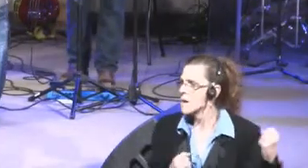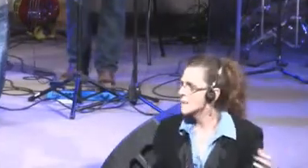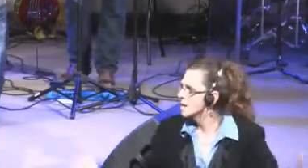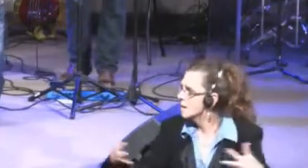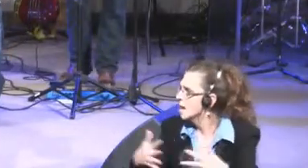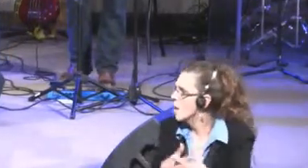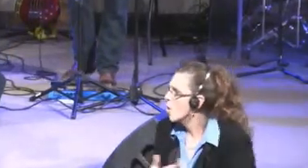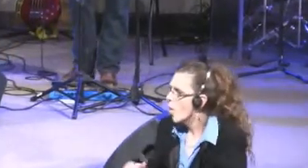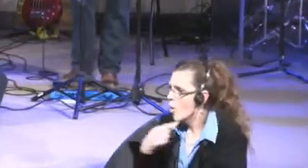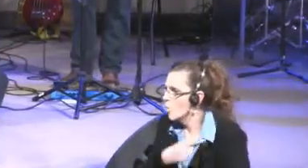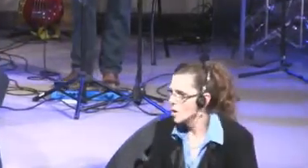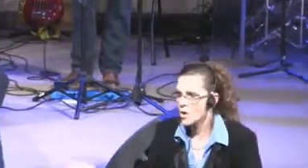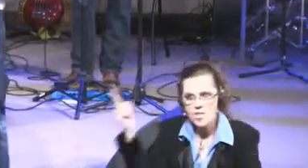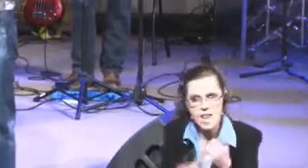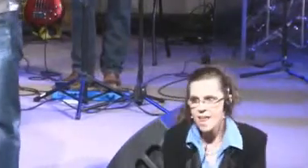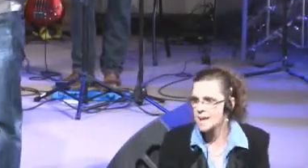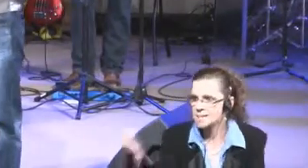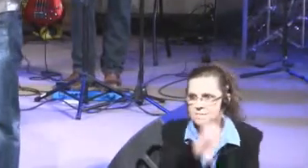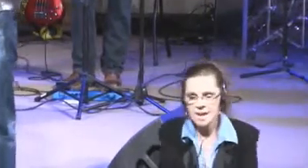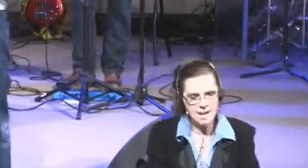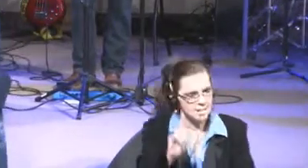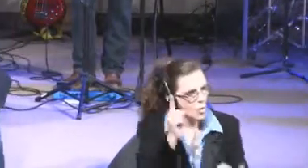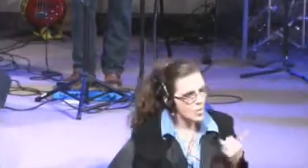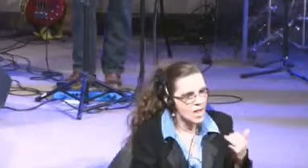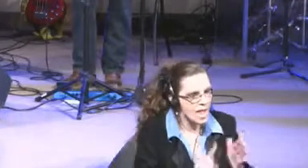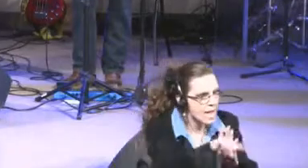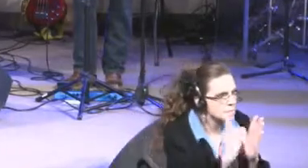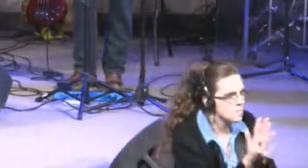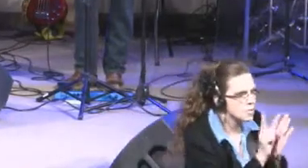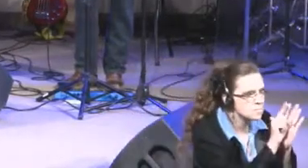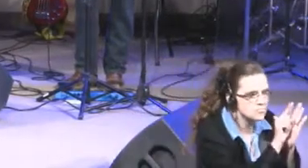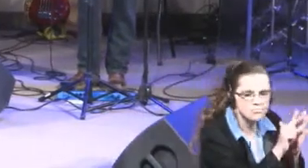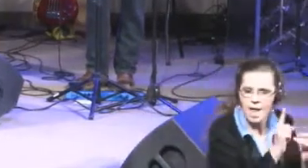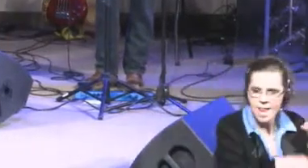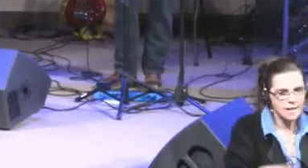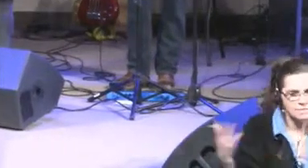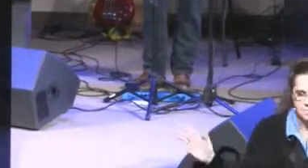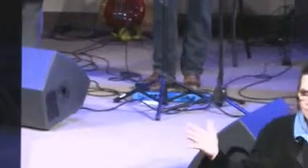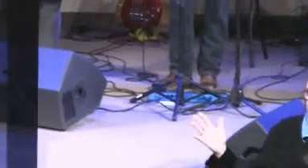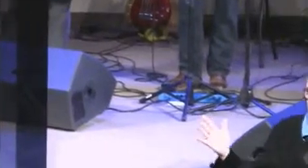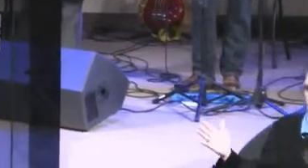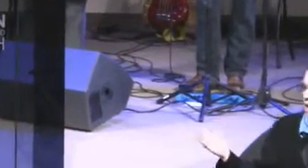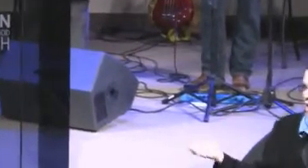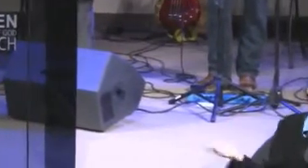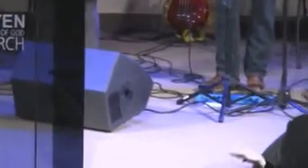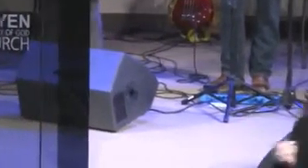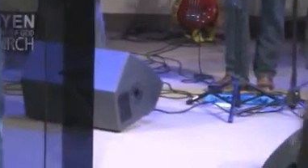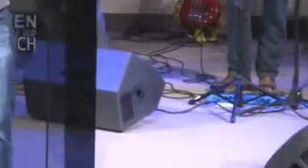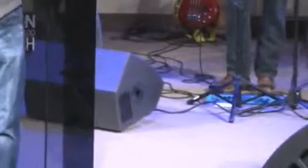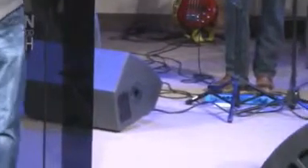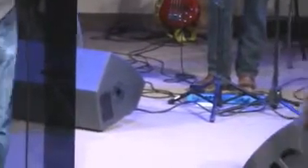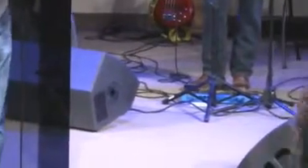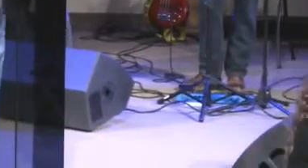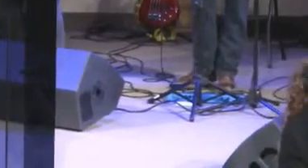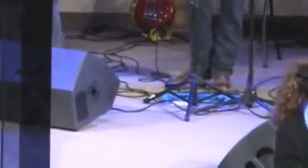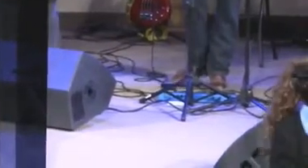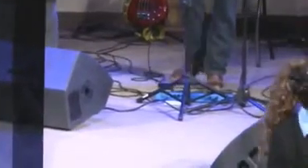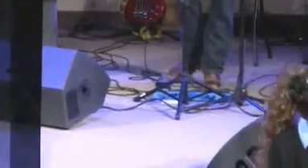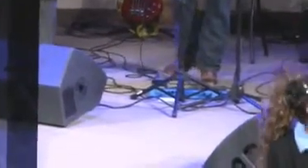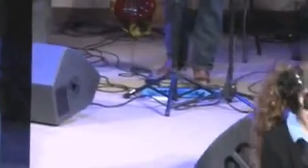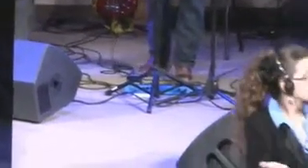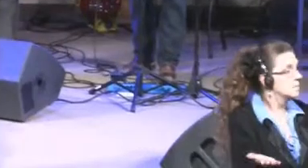we're in the last days? We're in the last hour. We're in the last moments. Amen. If there's ever a time for the armies of God to rise